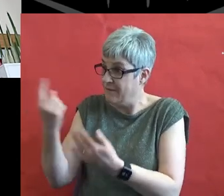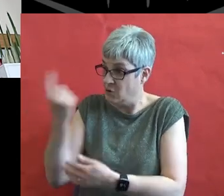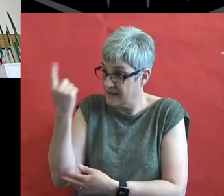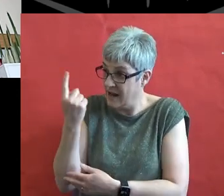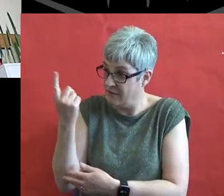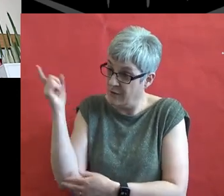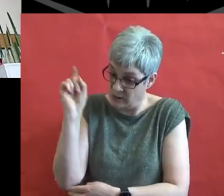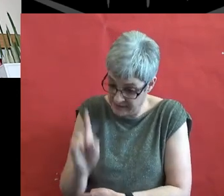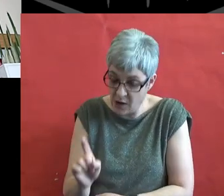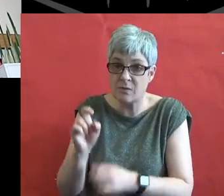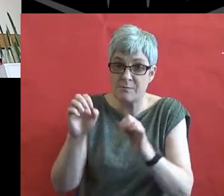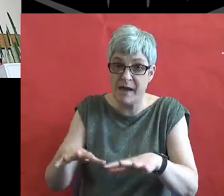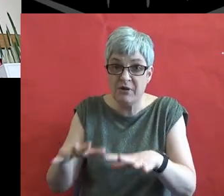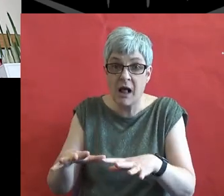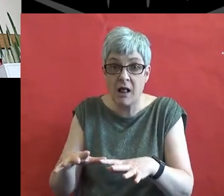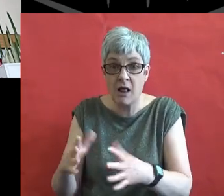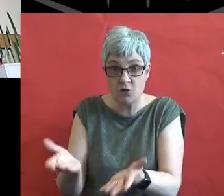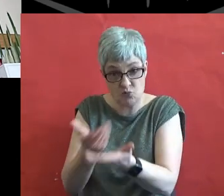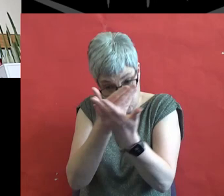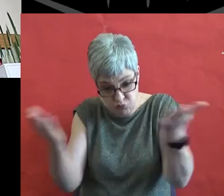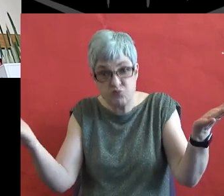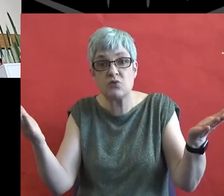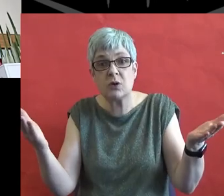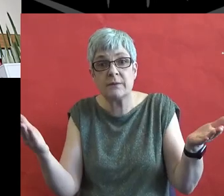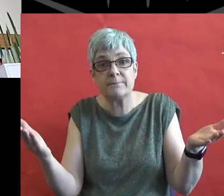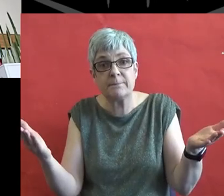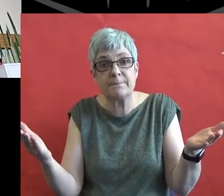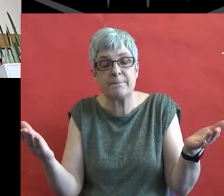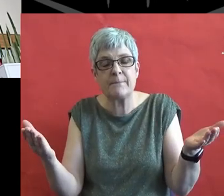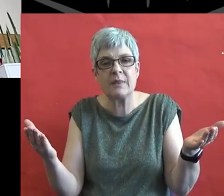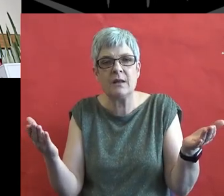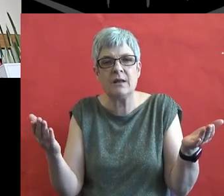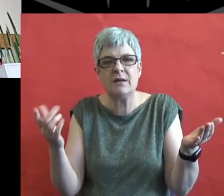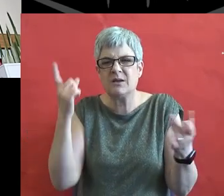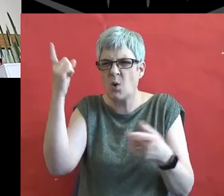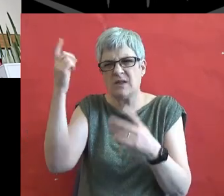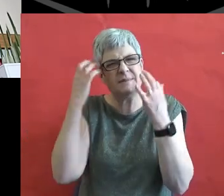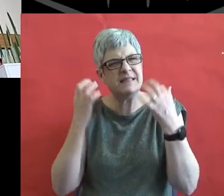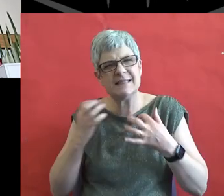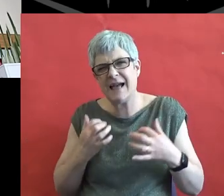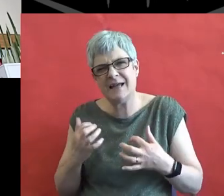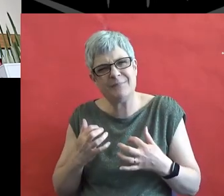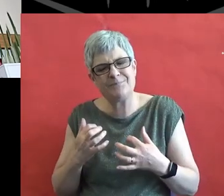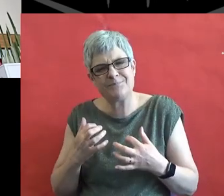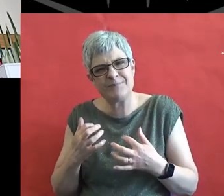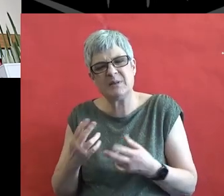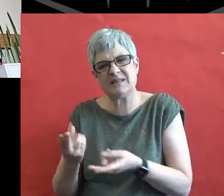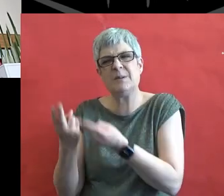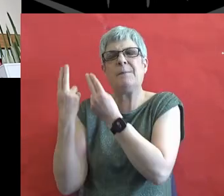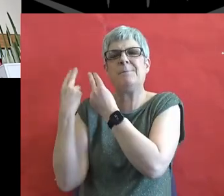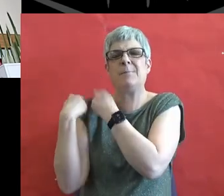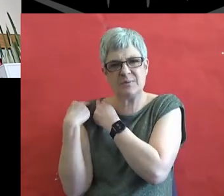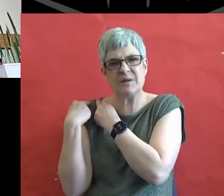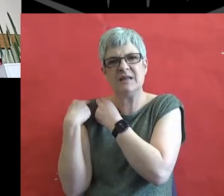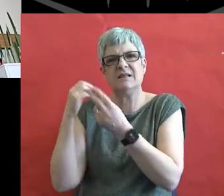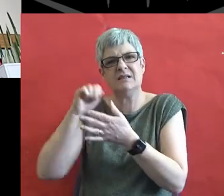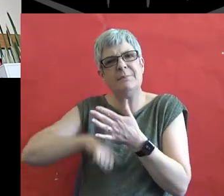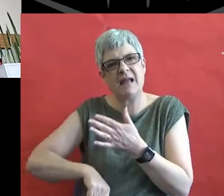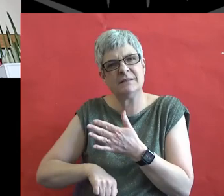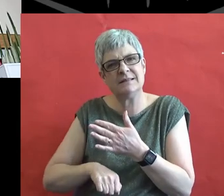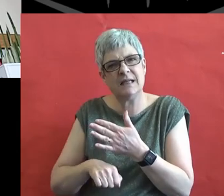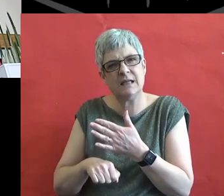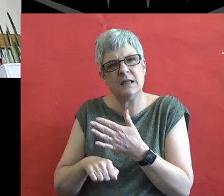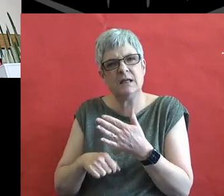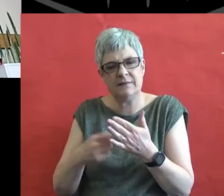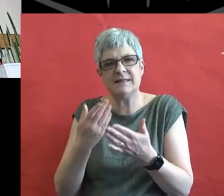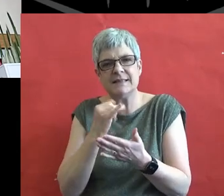Do another miracle. Show us. But God's Messiah was to bear the penalty and the price of